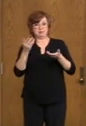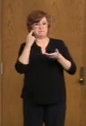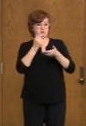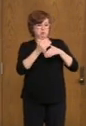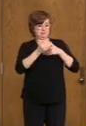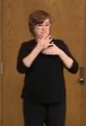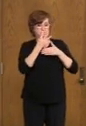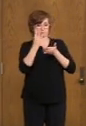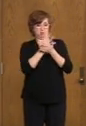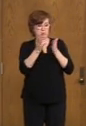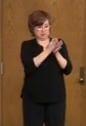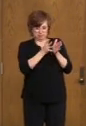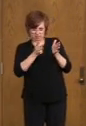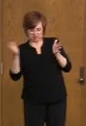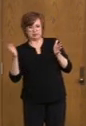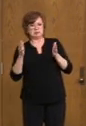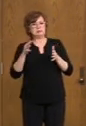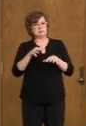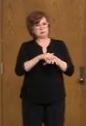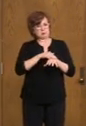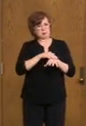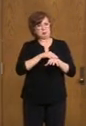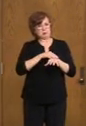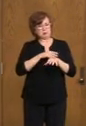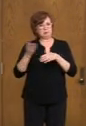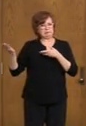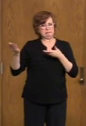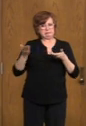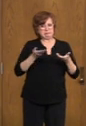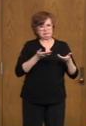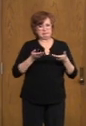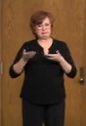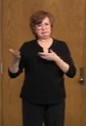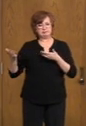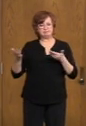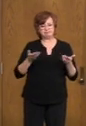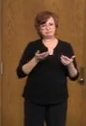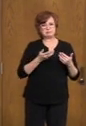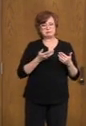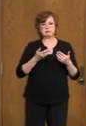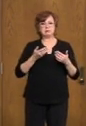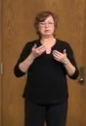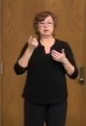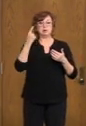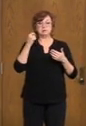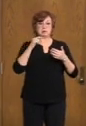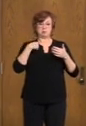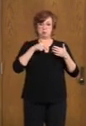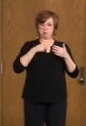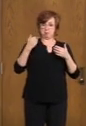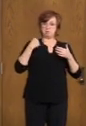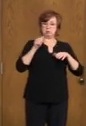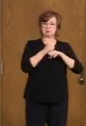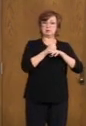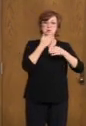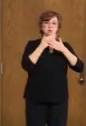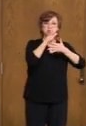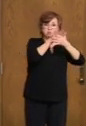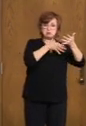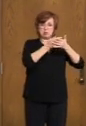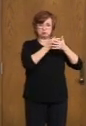clear. We will need to revise our vaccine rollout plan in the coming weeks because of this latest delay, and we need the federal